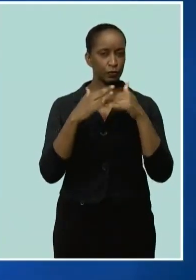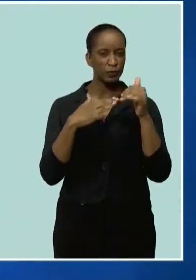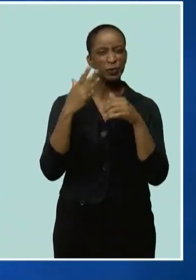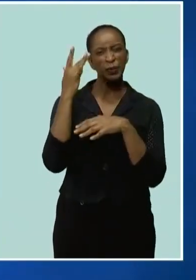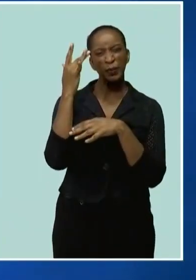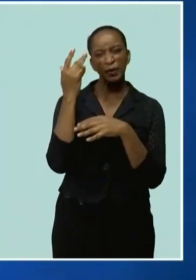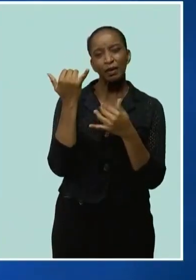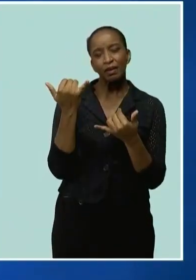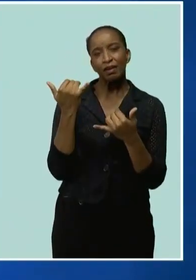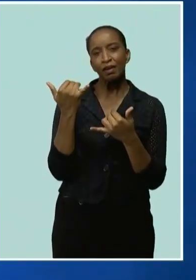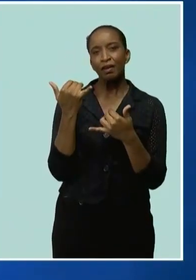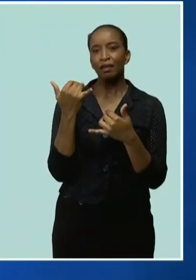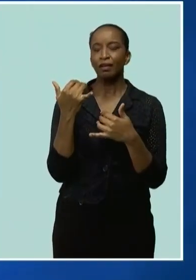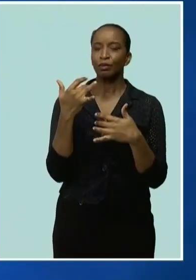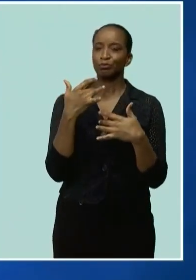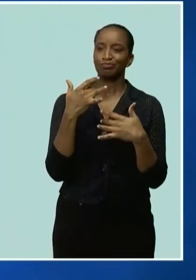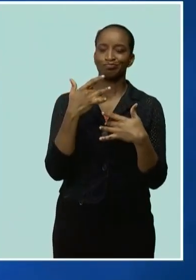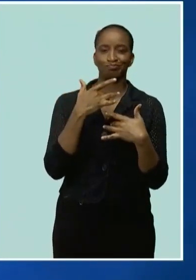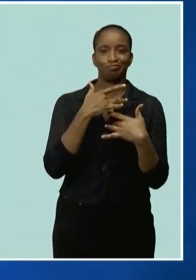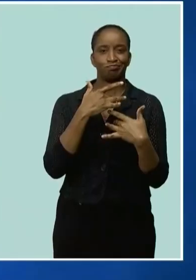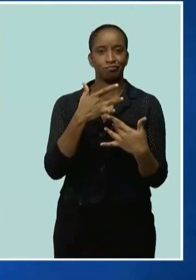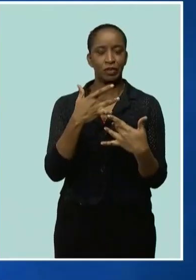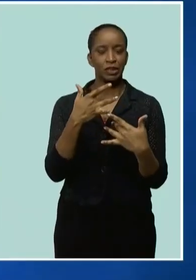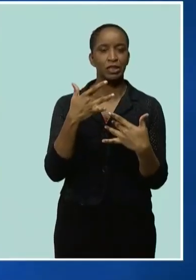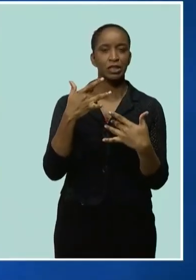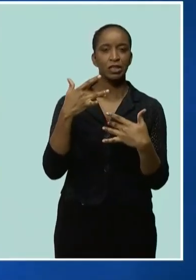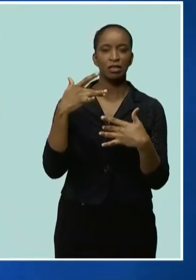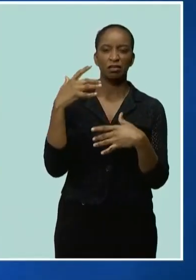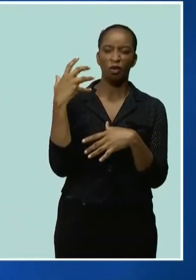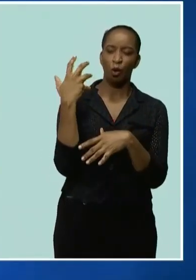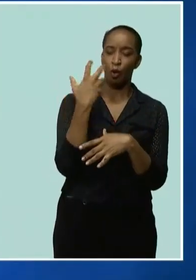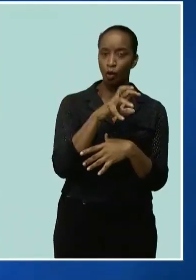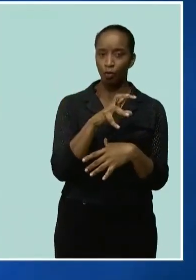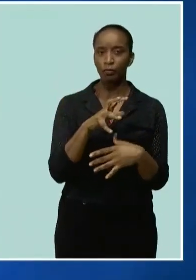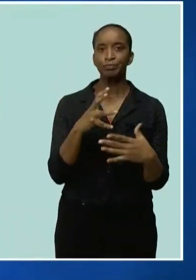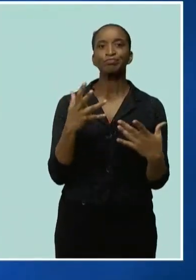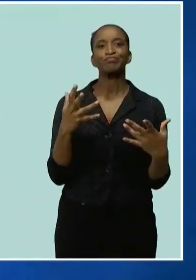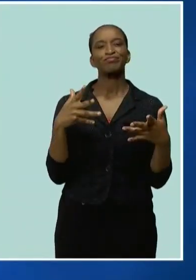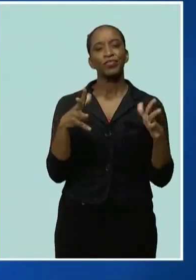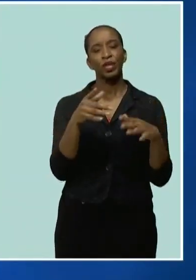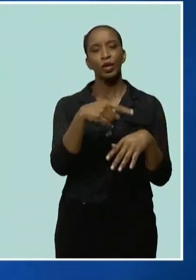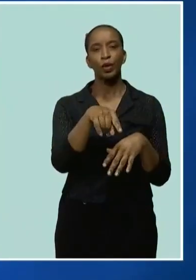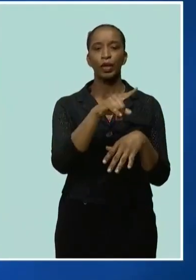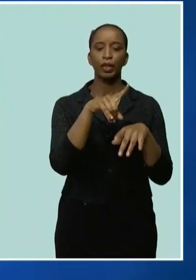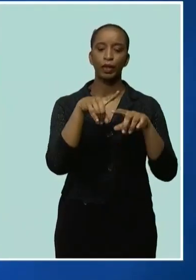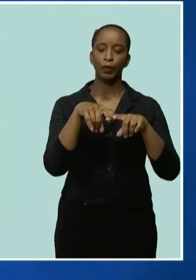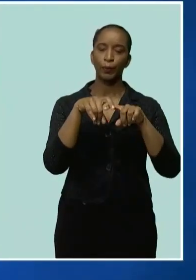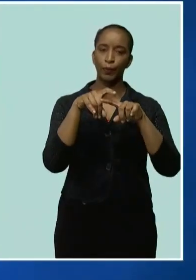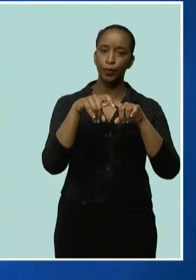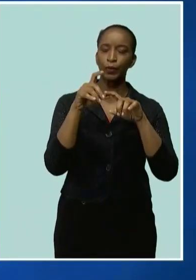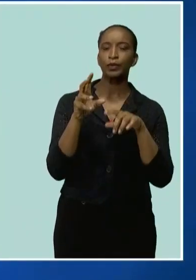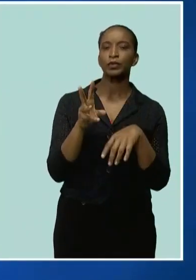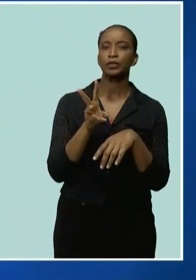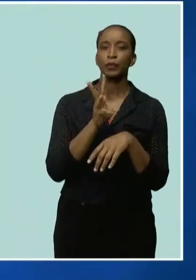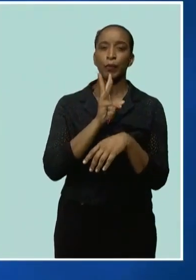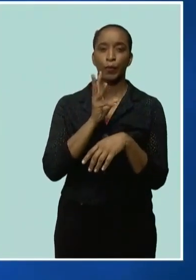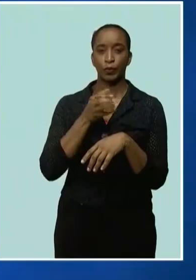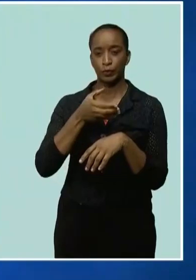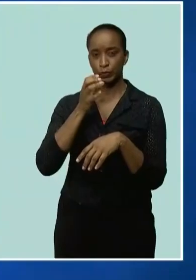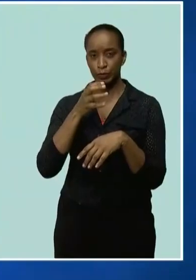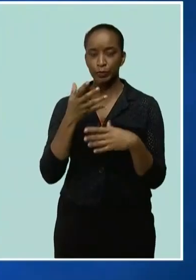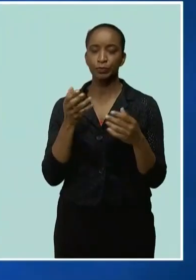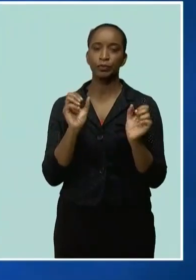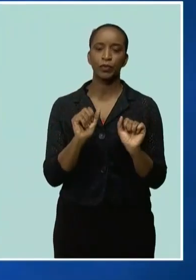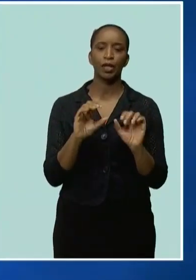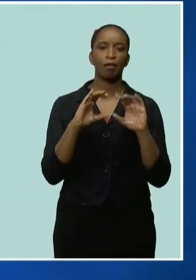being experienced. Includes allowing children regular water breaks, allowing children to sip water throughout